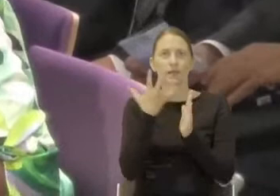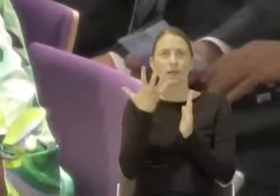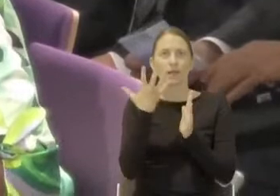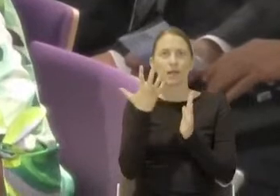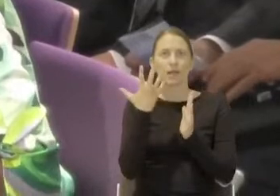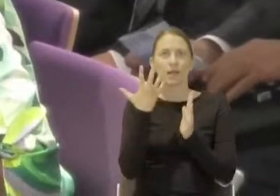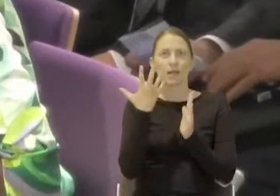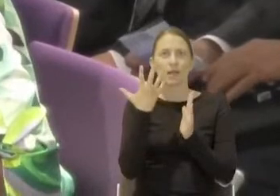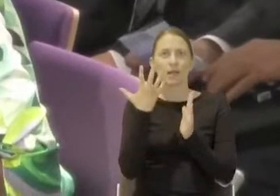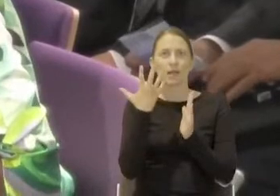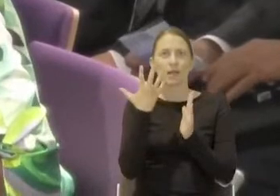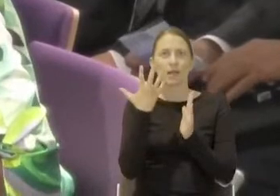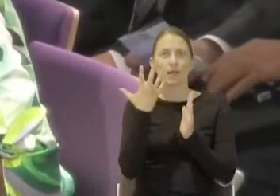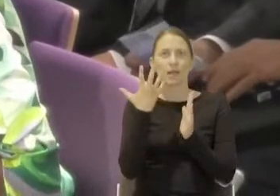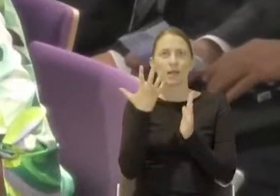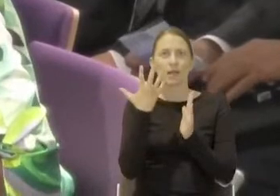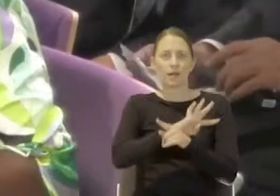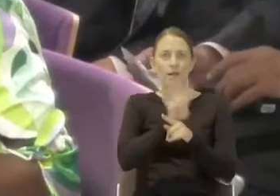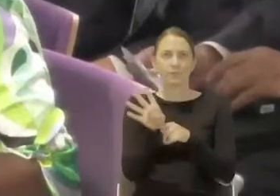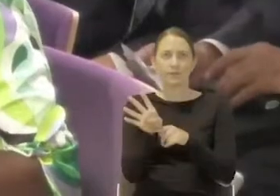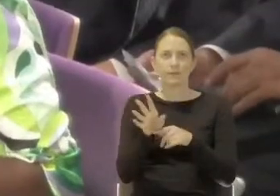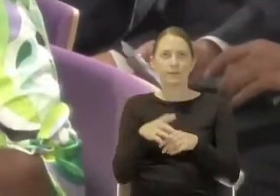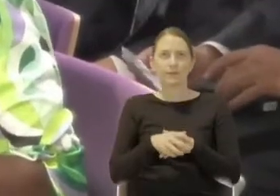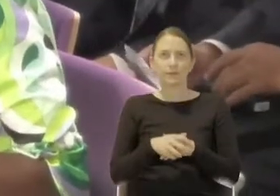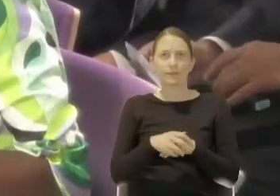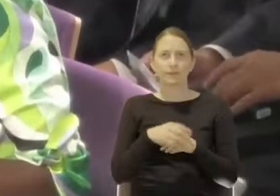are likely to come up.